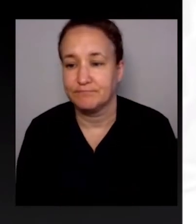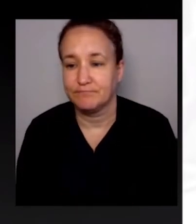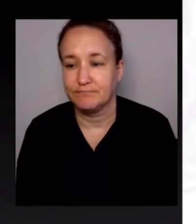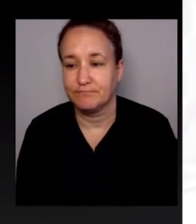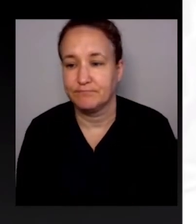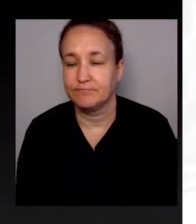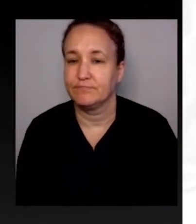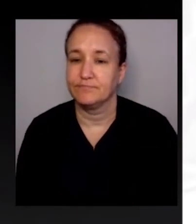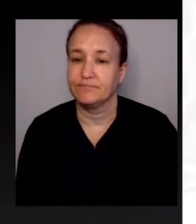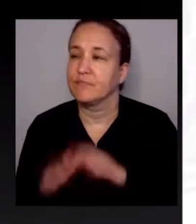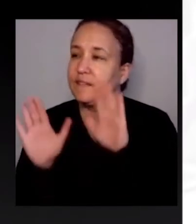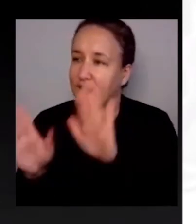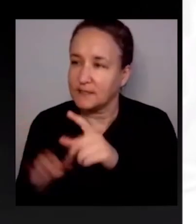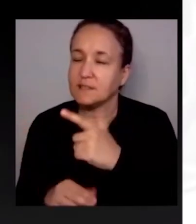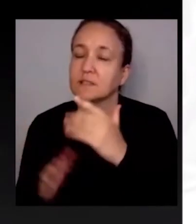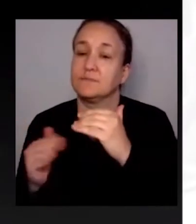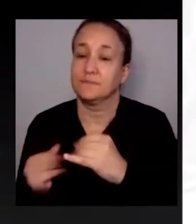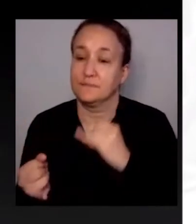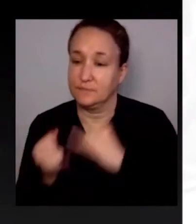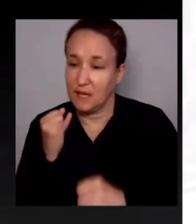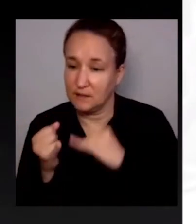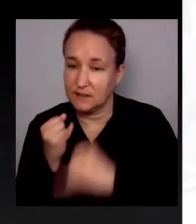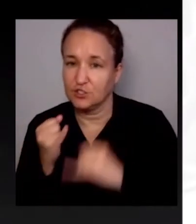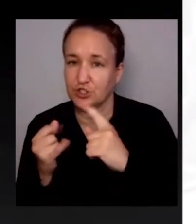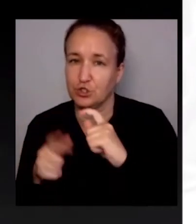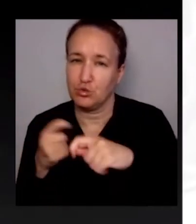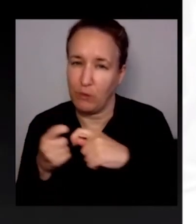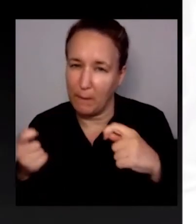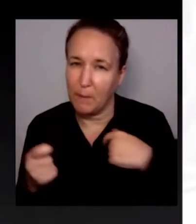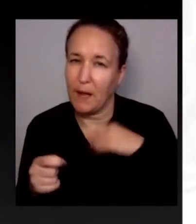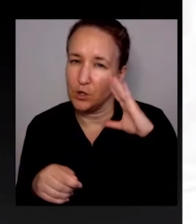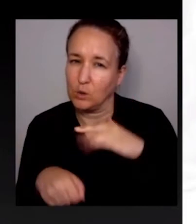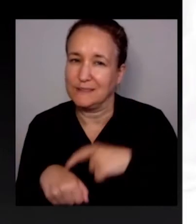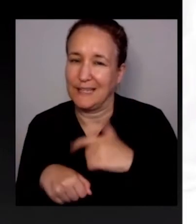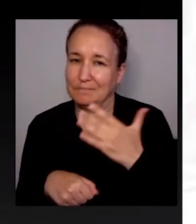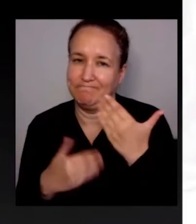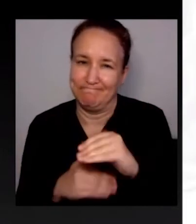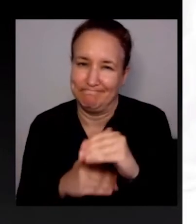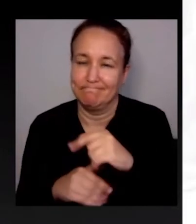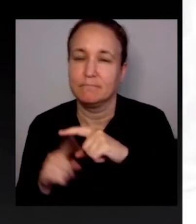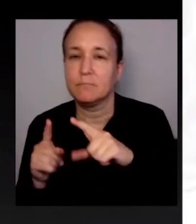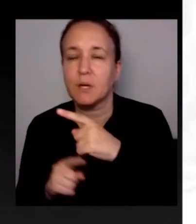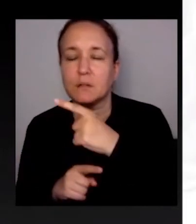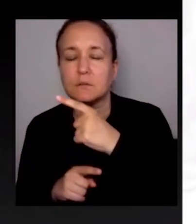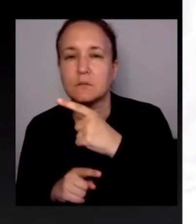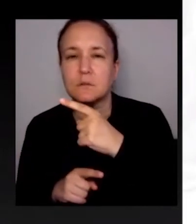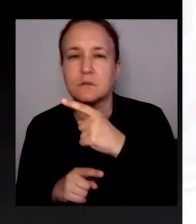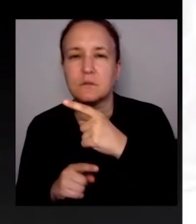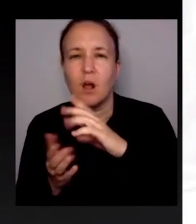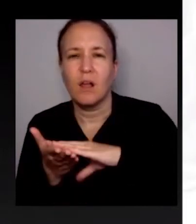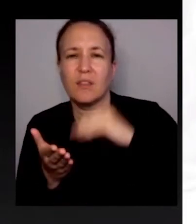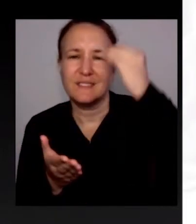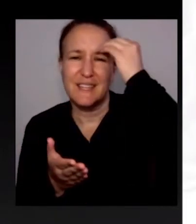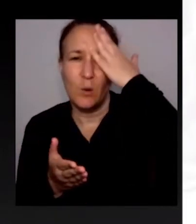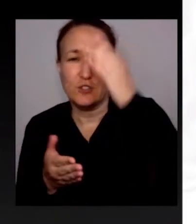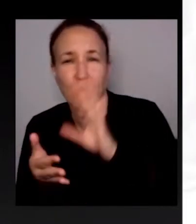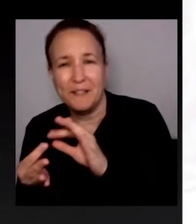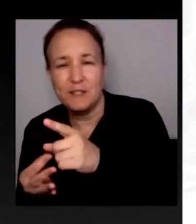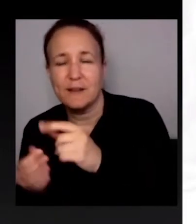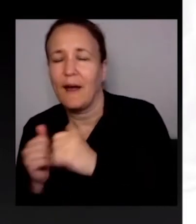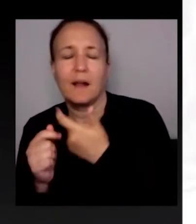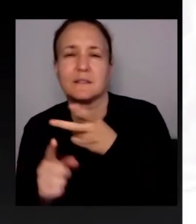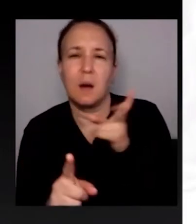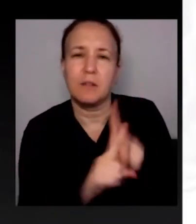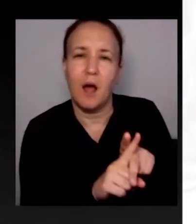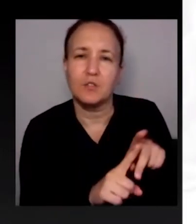Fantastic. And then lastly, just to wrap up, I know we're short on time here, but how do those takeaways that you mentioned, how do they apply